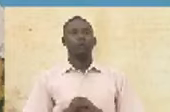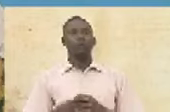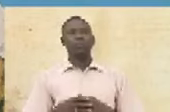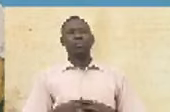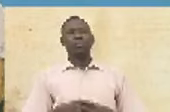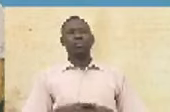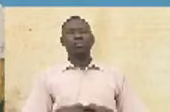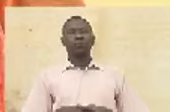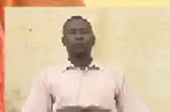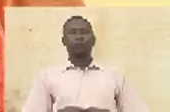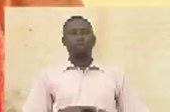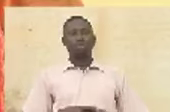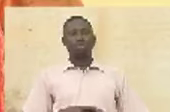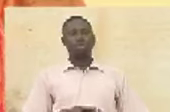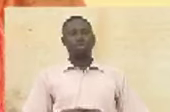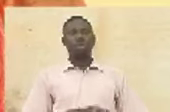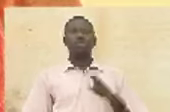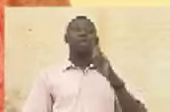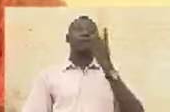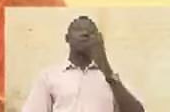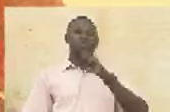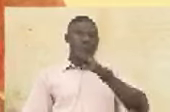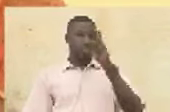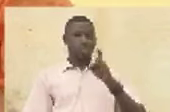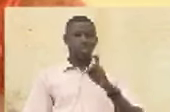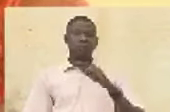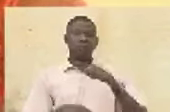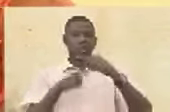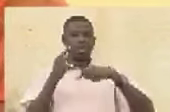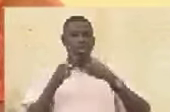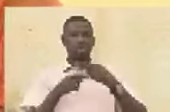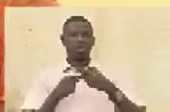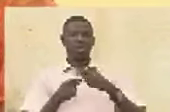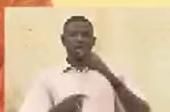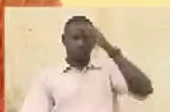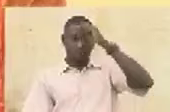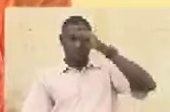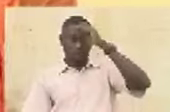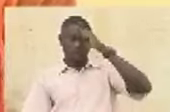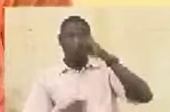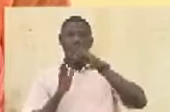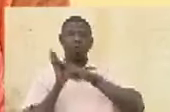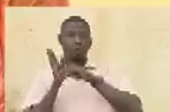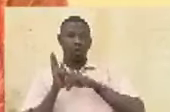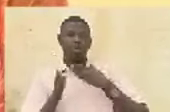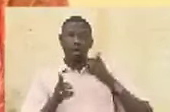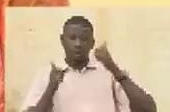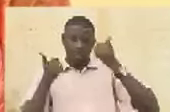Now the second one is in relation to the naming ceremony.